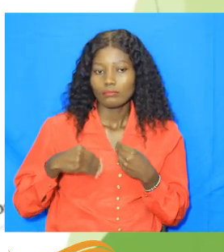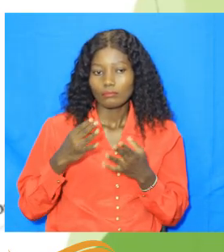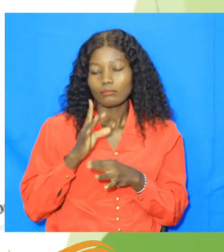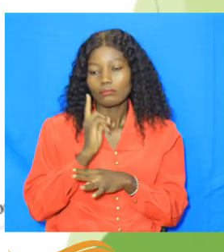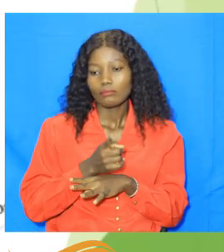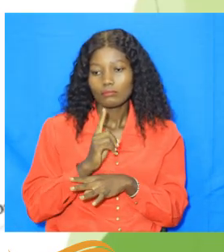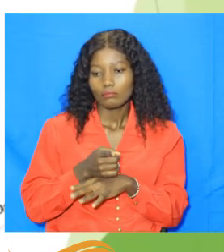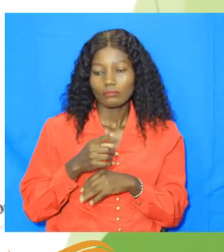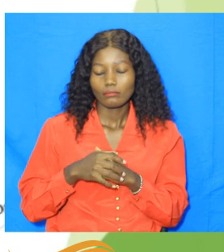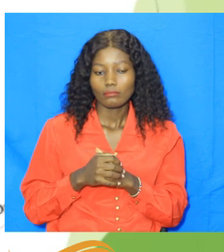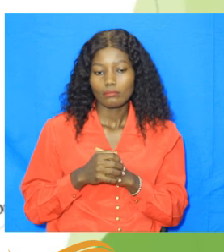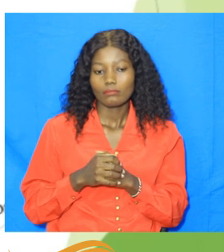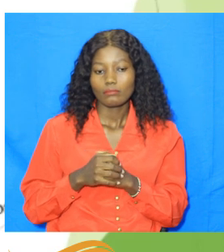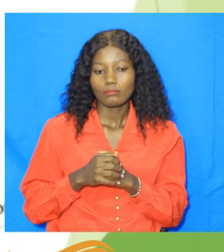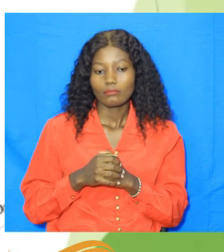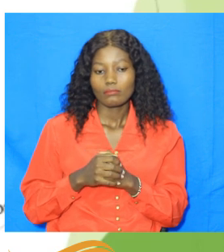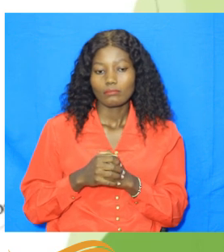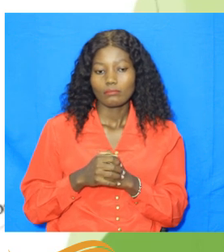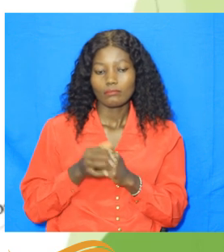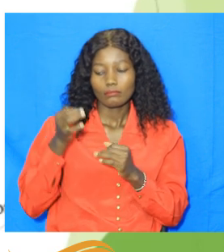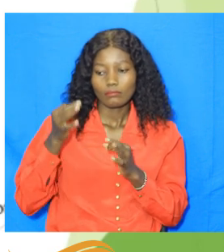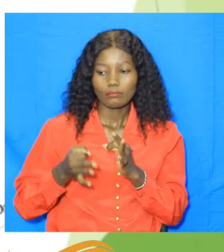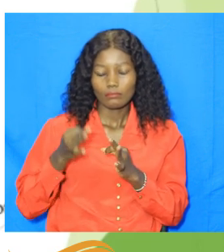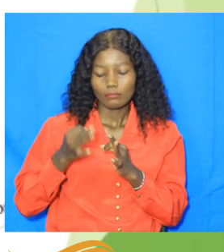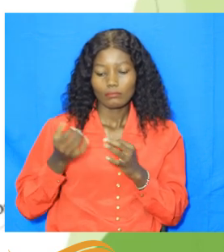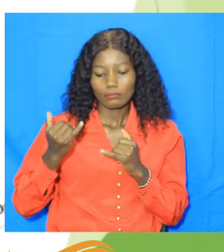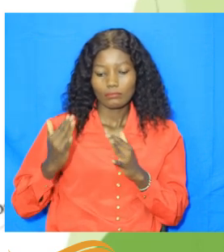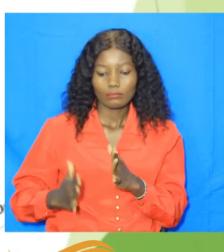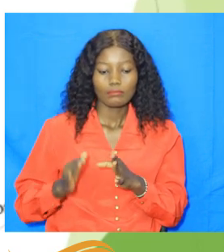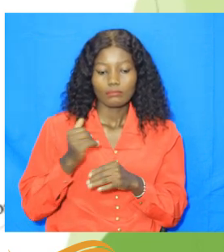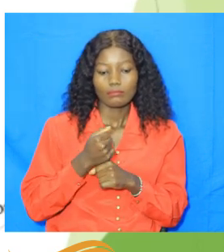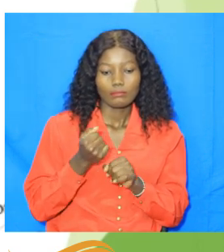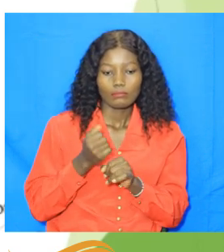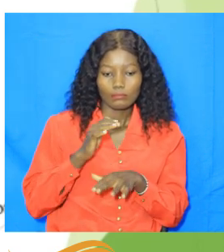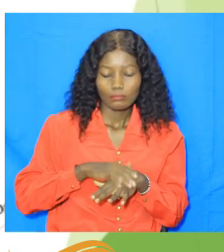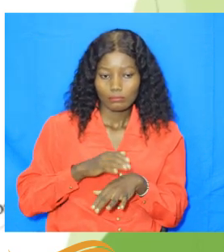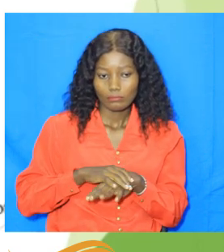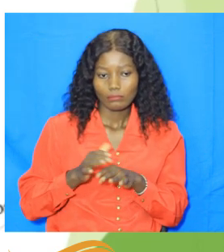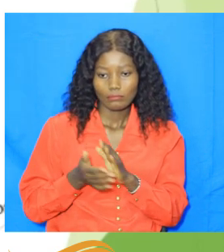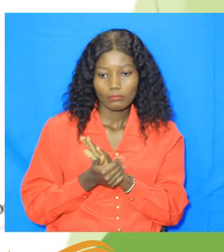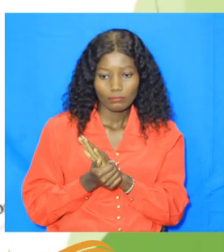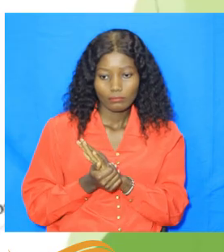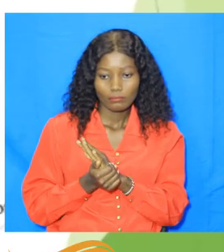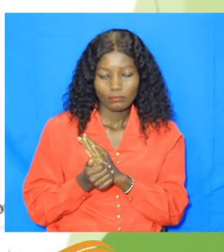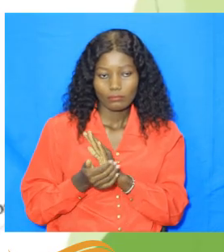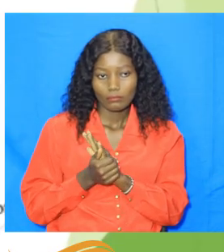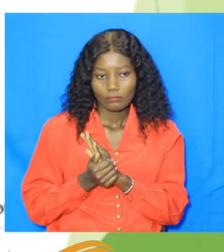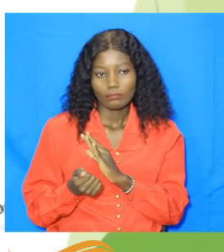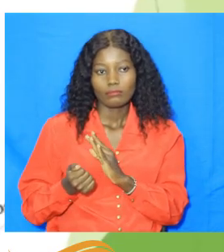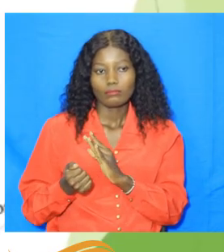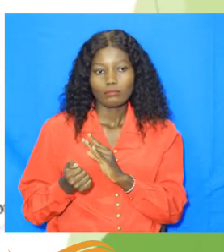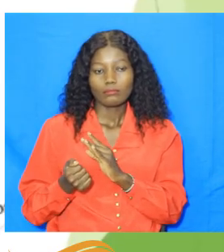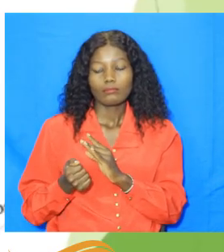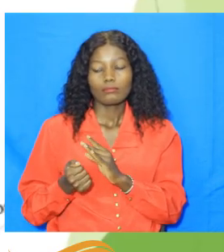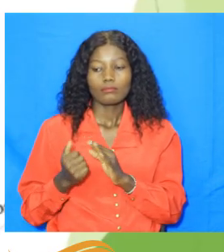a warning. And in case an athlete makes a good technique and